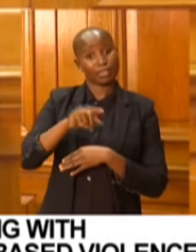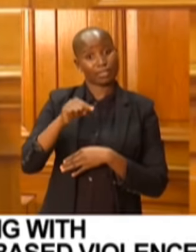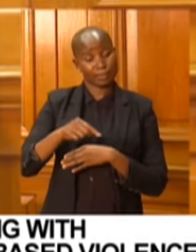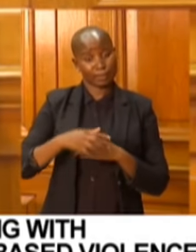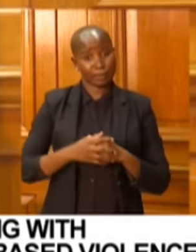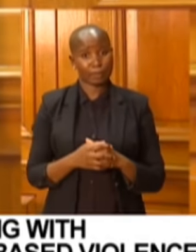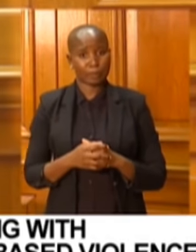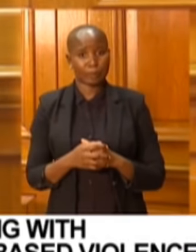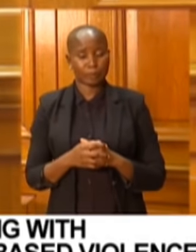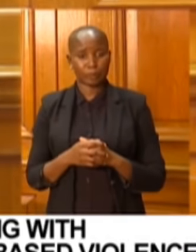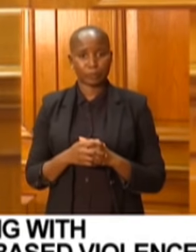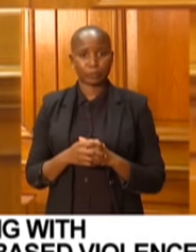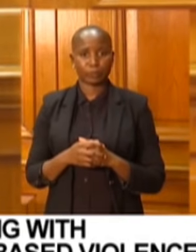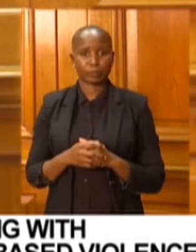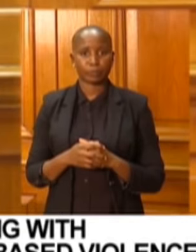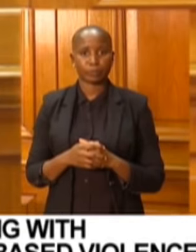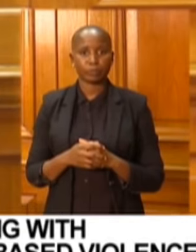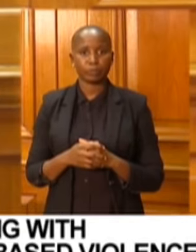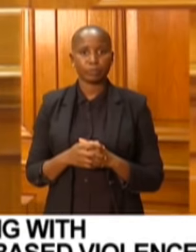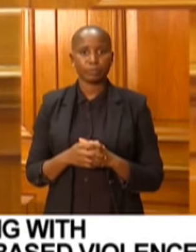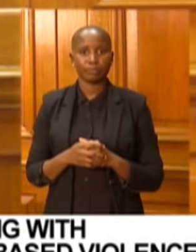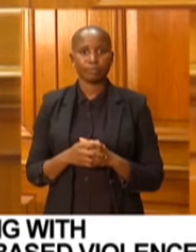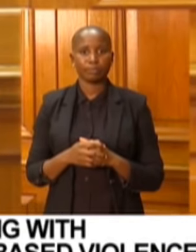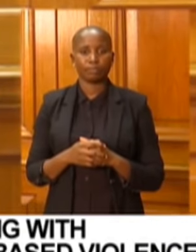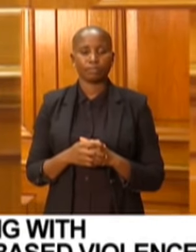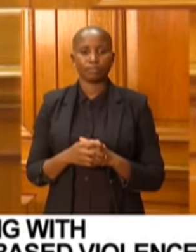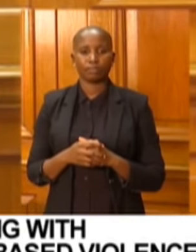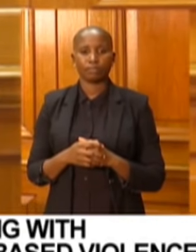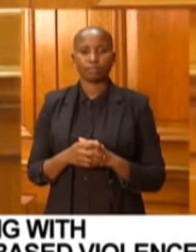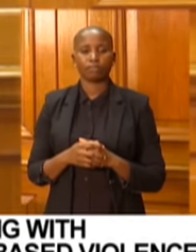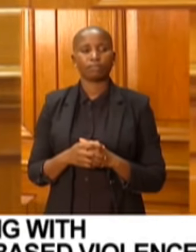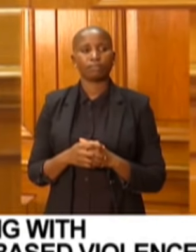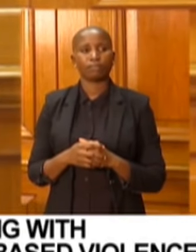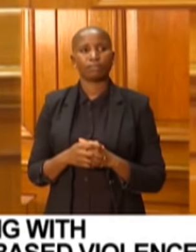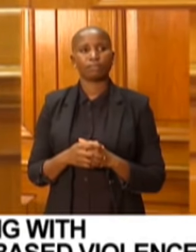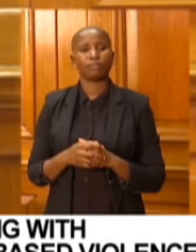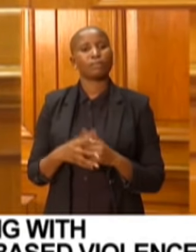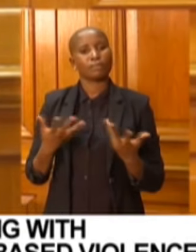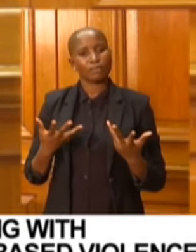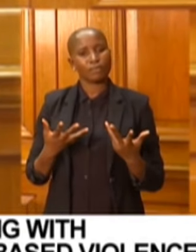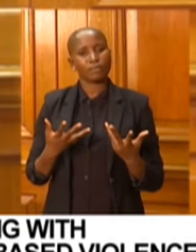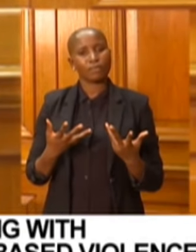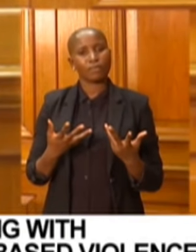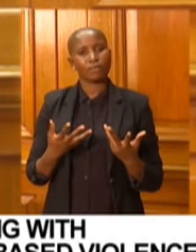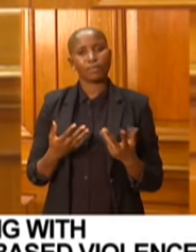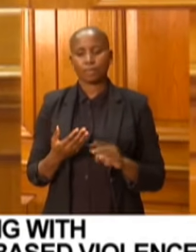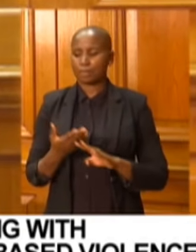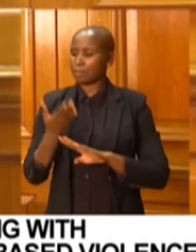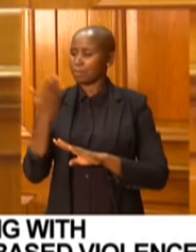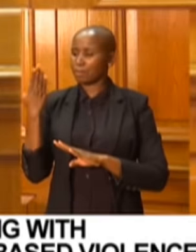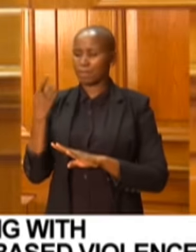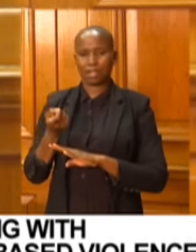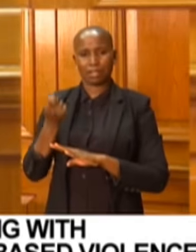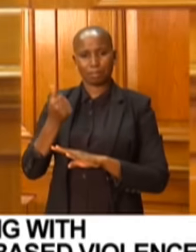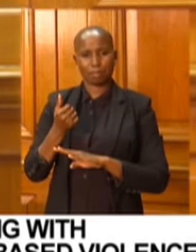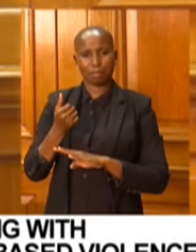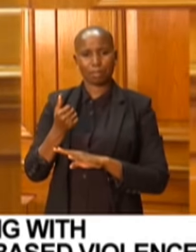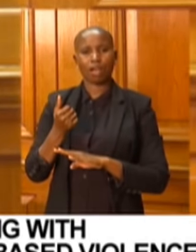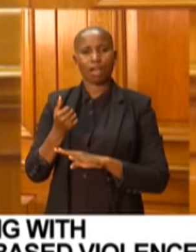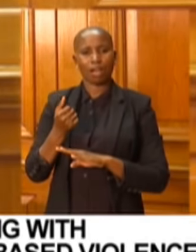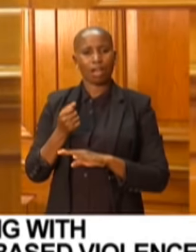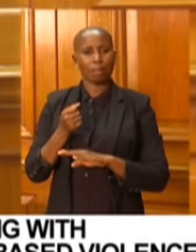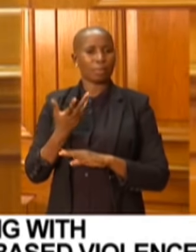Nearly half a year has passed since I spoke to you about the coronavirus storm